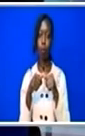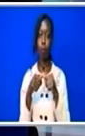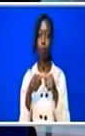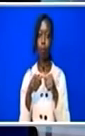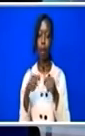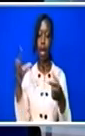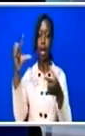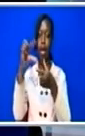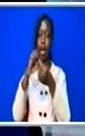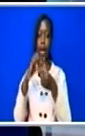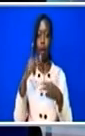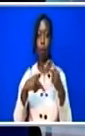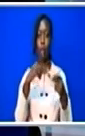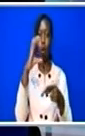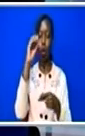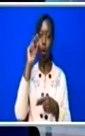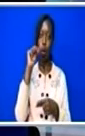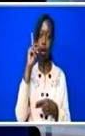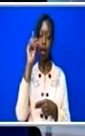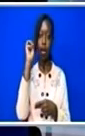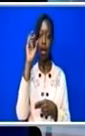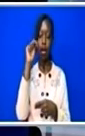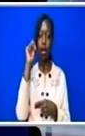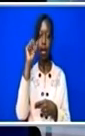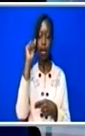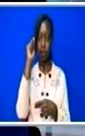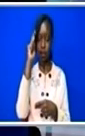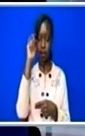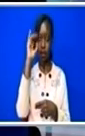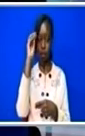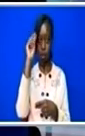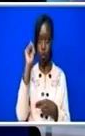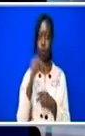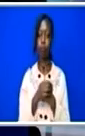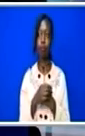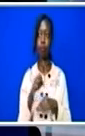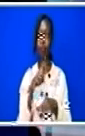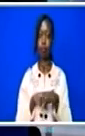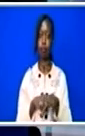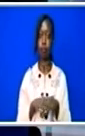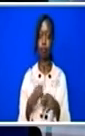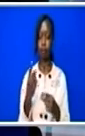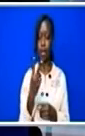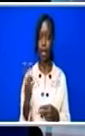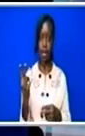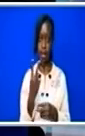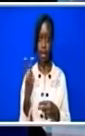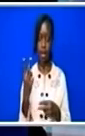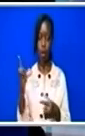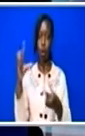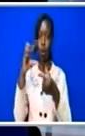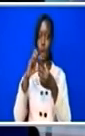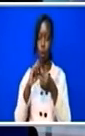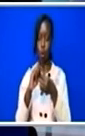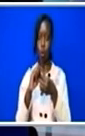condensation process. Okay, so when fatty acid molecules and glycerol molecules condense, then fatty acids